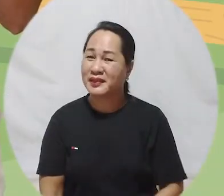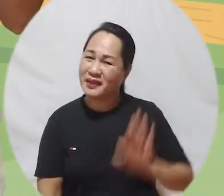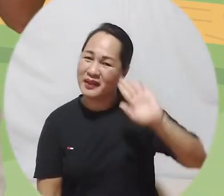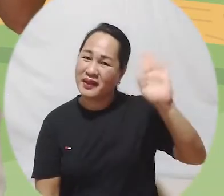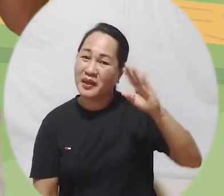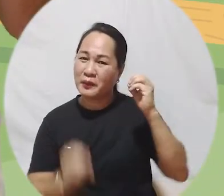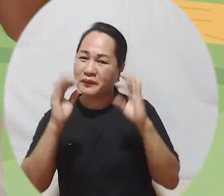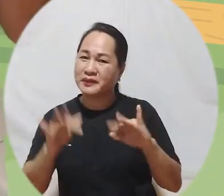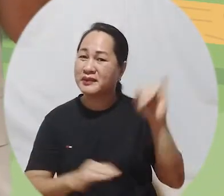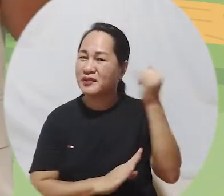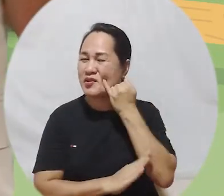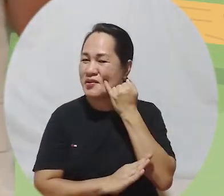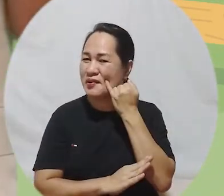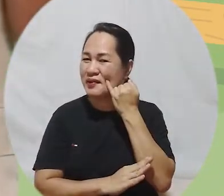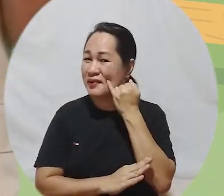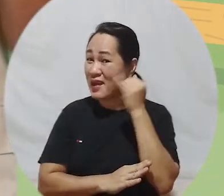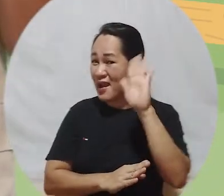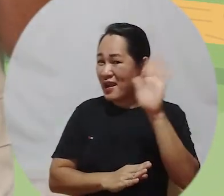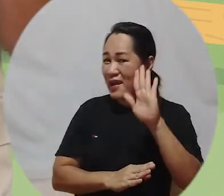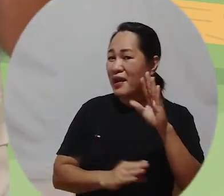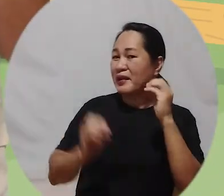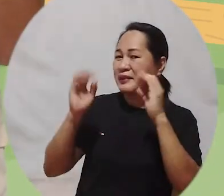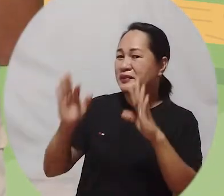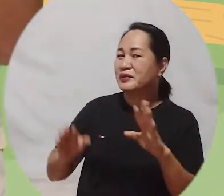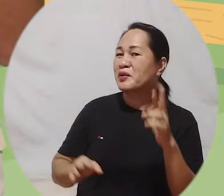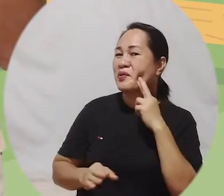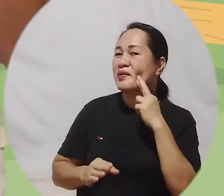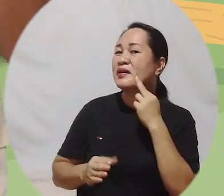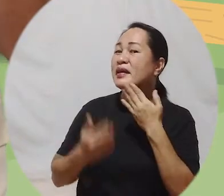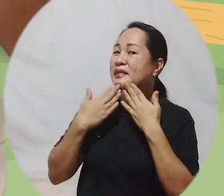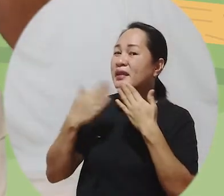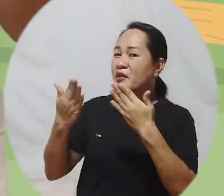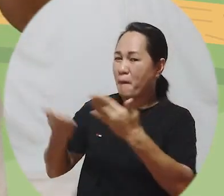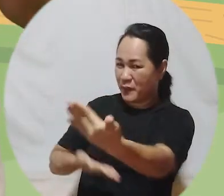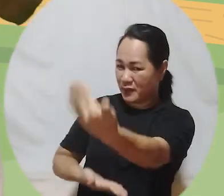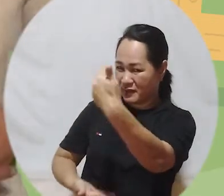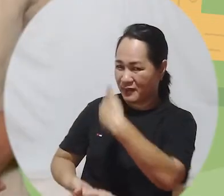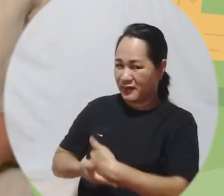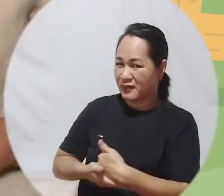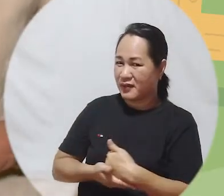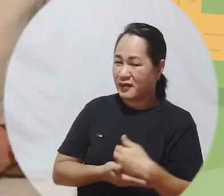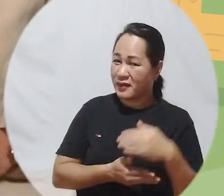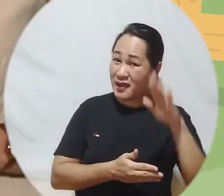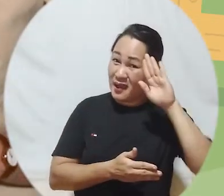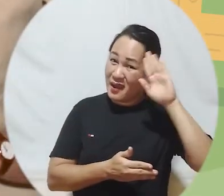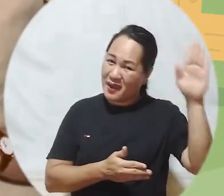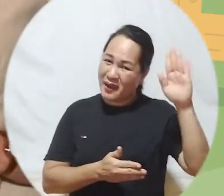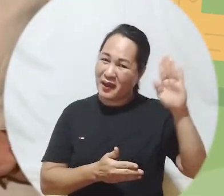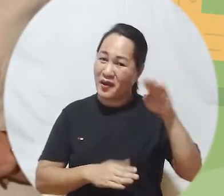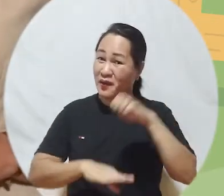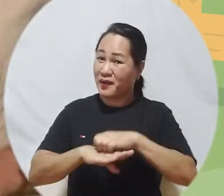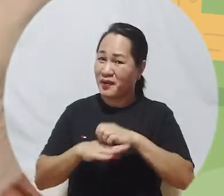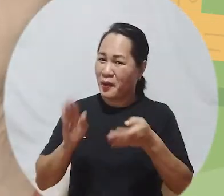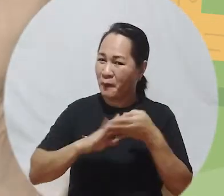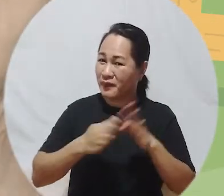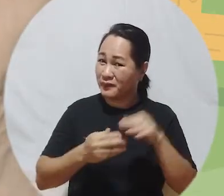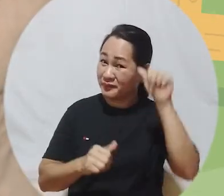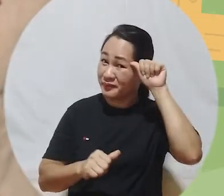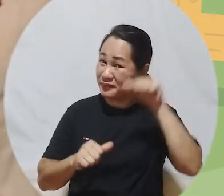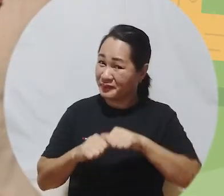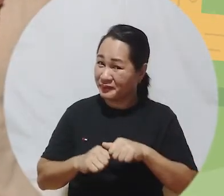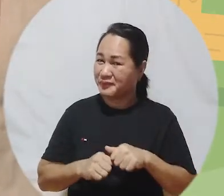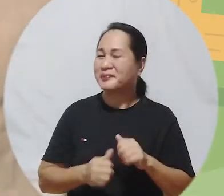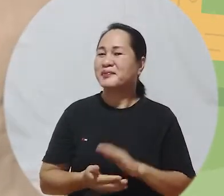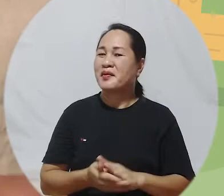Oh, hello, Teacher Jennifer. Oh, hello, Teacher Rosie. You're here. Thank you for coming. And hello, English buddies. Remember